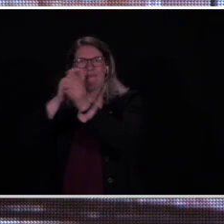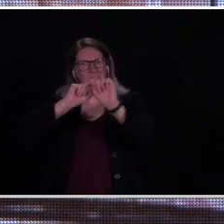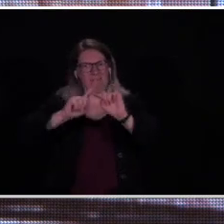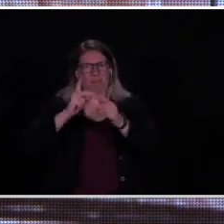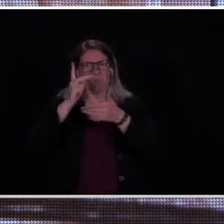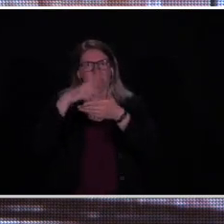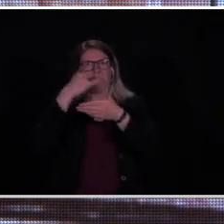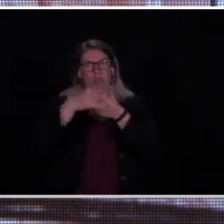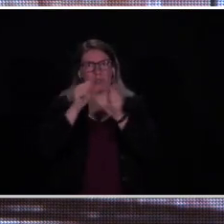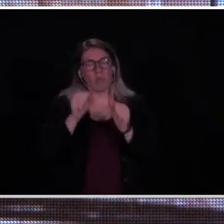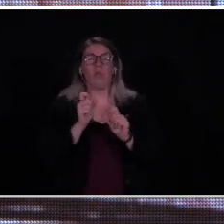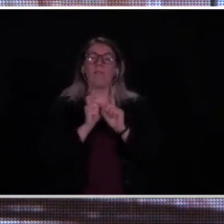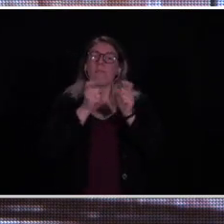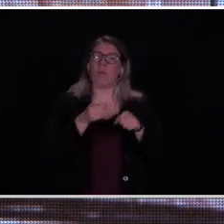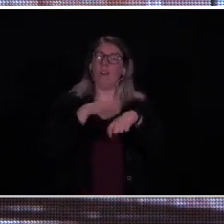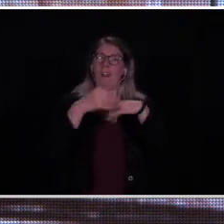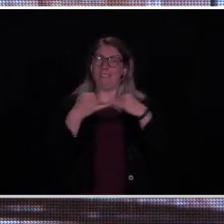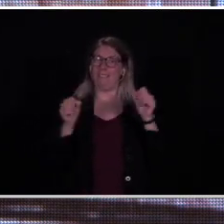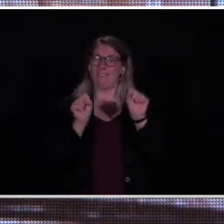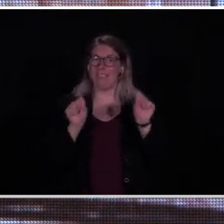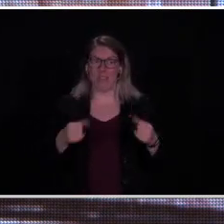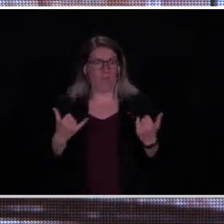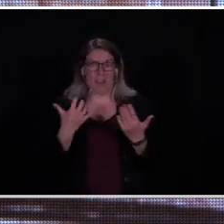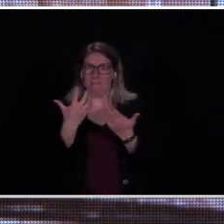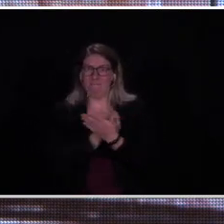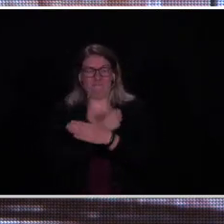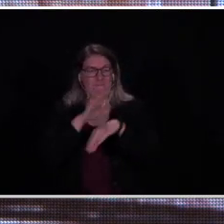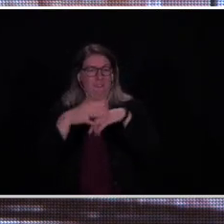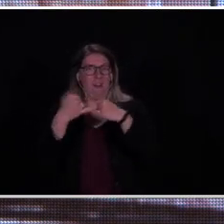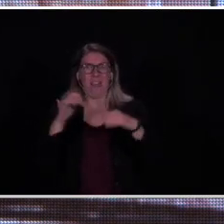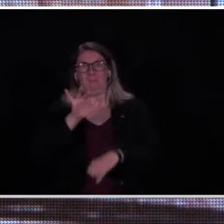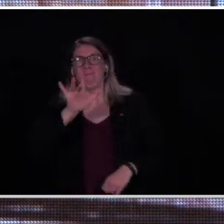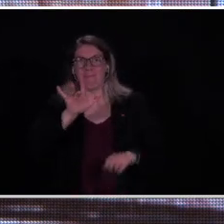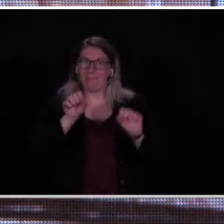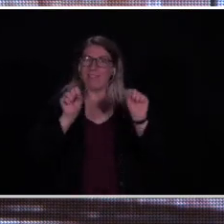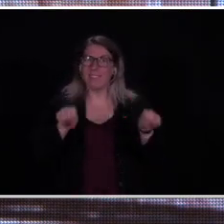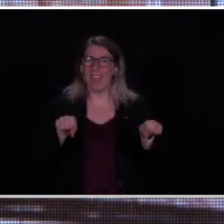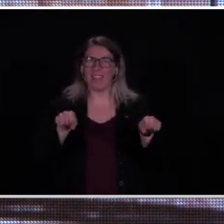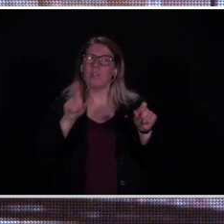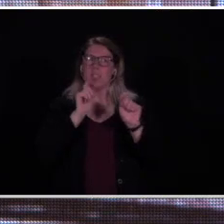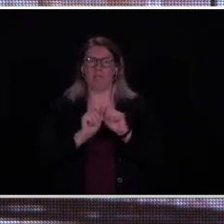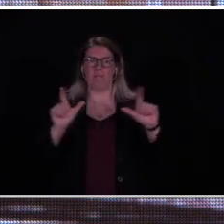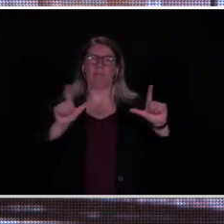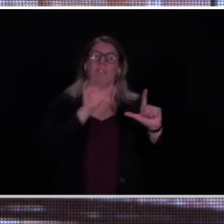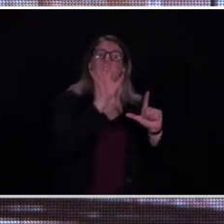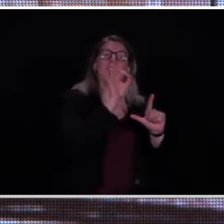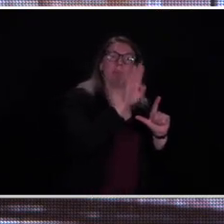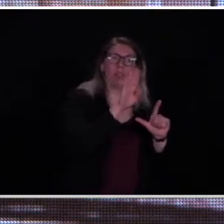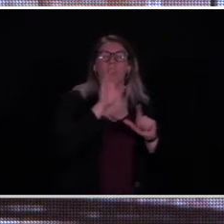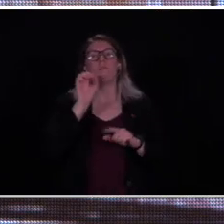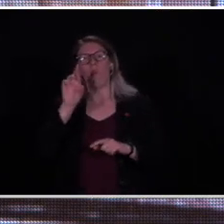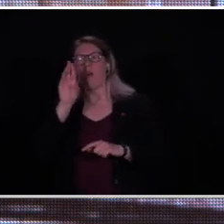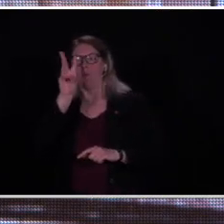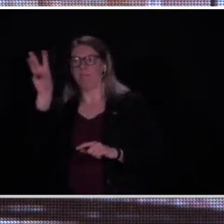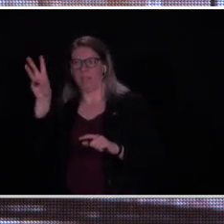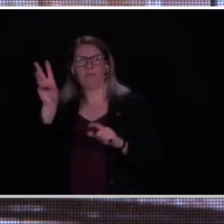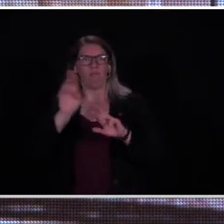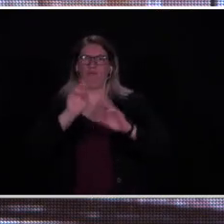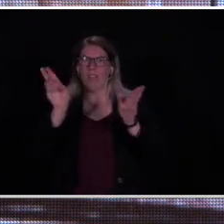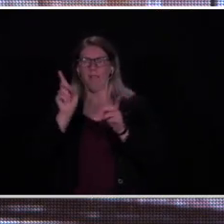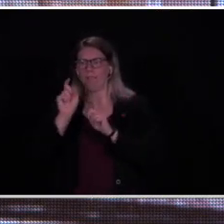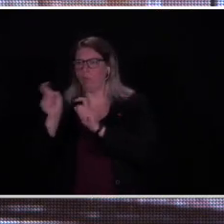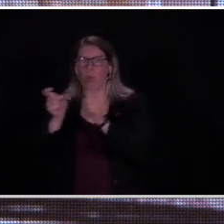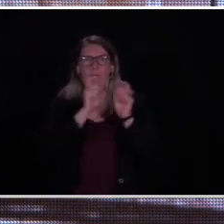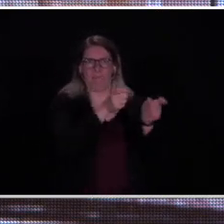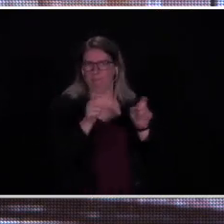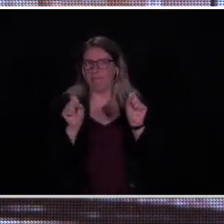projects, you can make a donation online today, right now. You can find online donation buttons on both our Facebook and website pages. Just